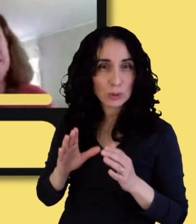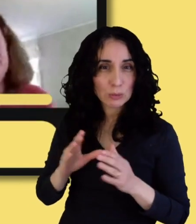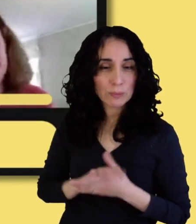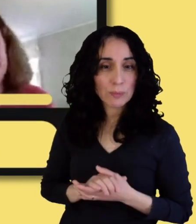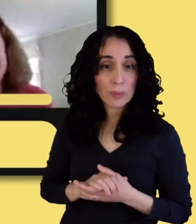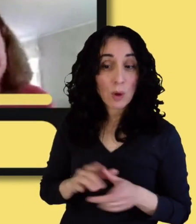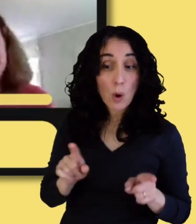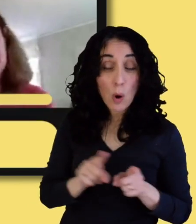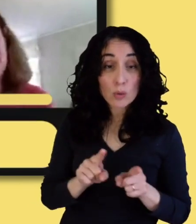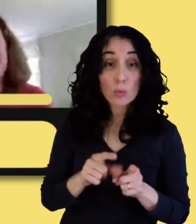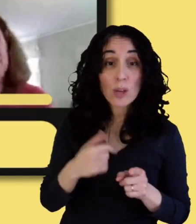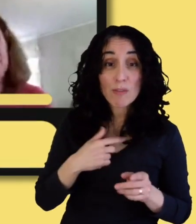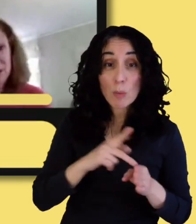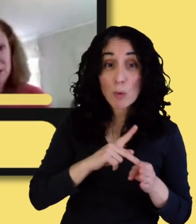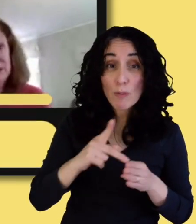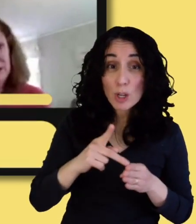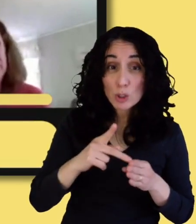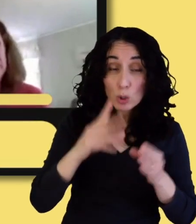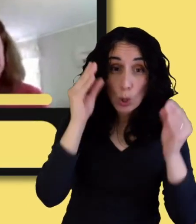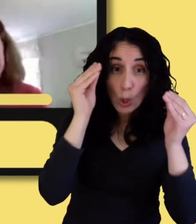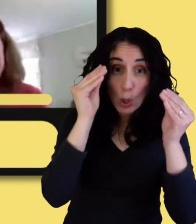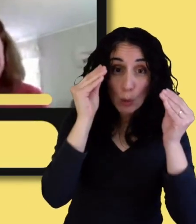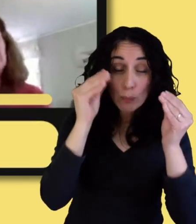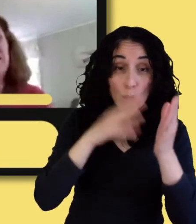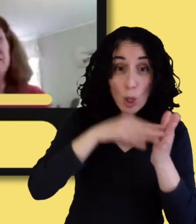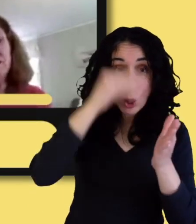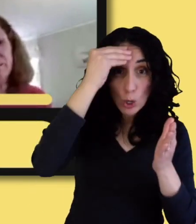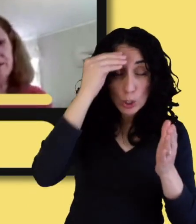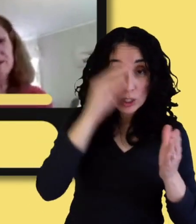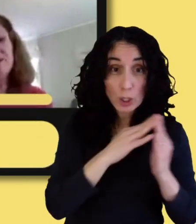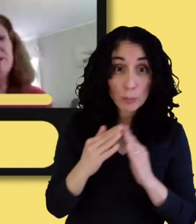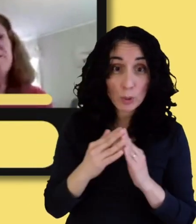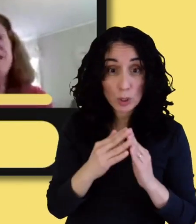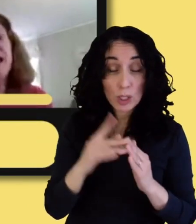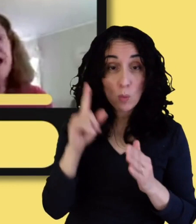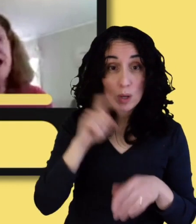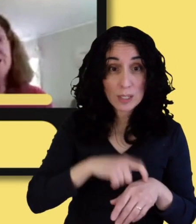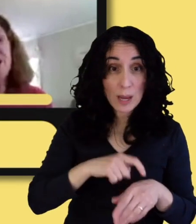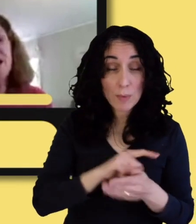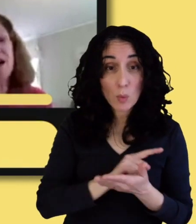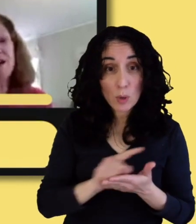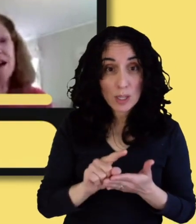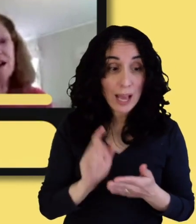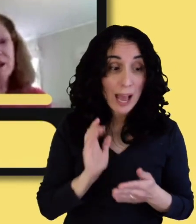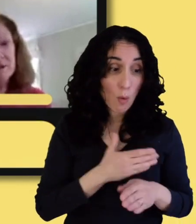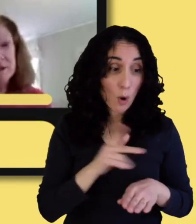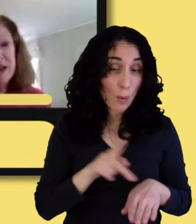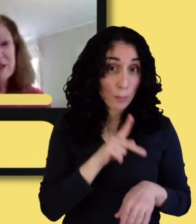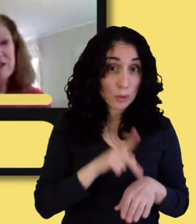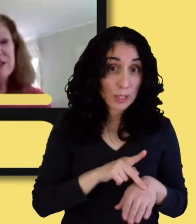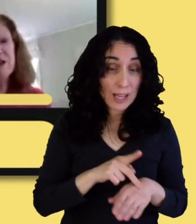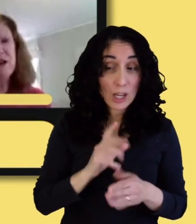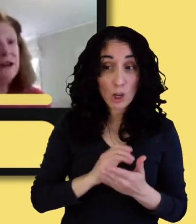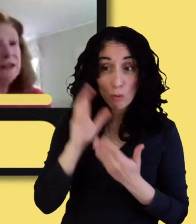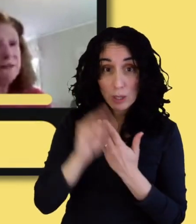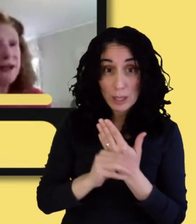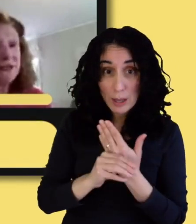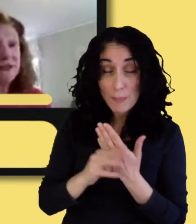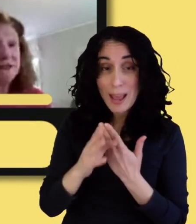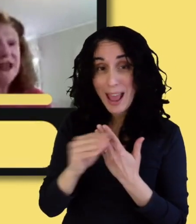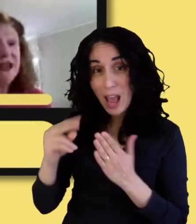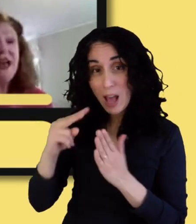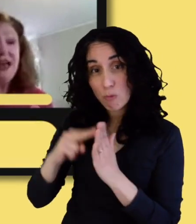professional learning community that meets virtually once a week. So that's our principal and our curriculum specialist and our